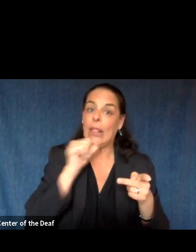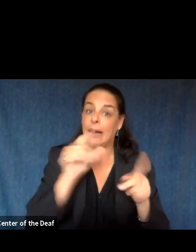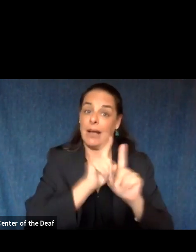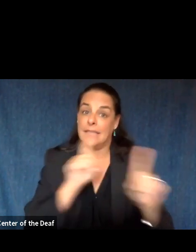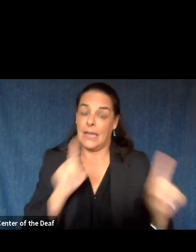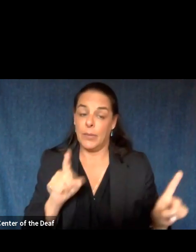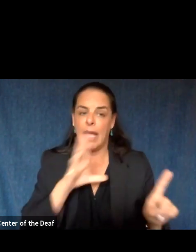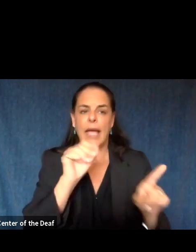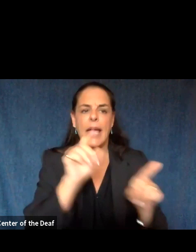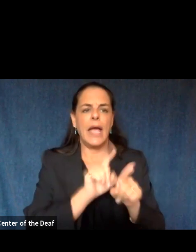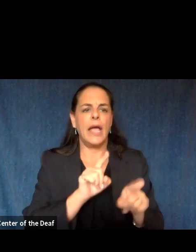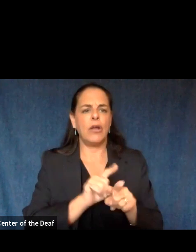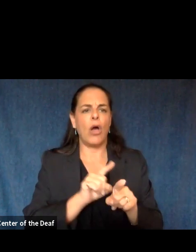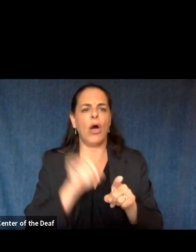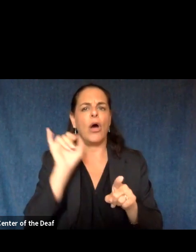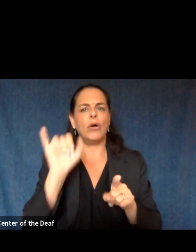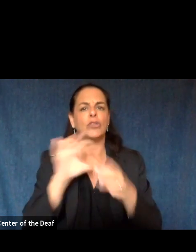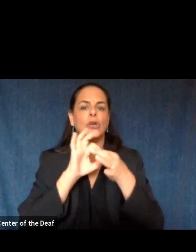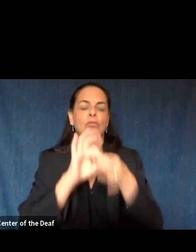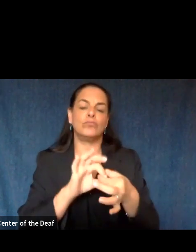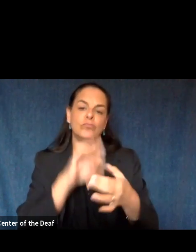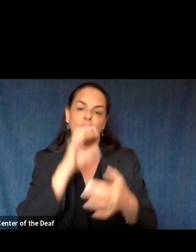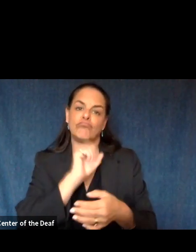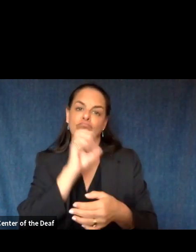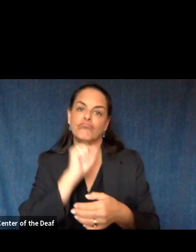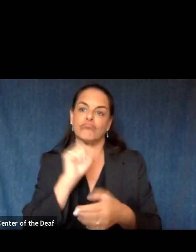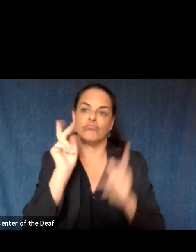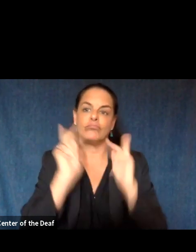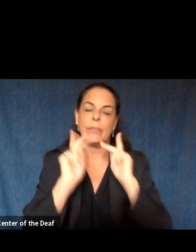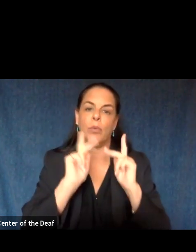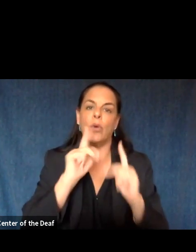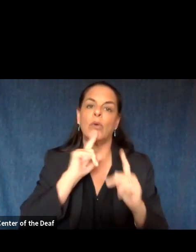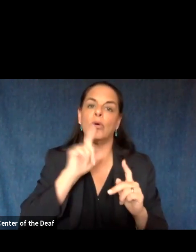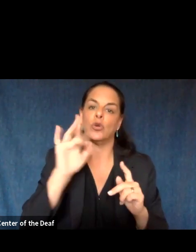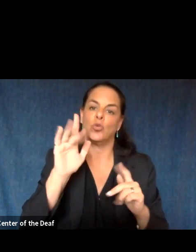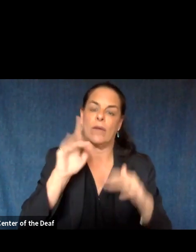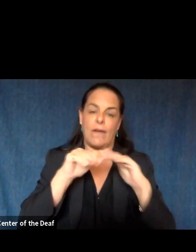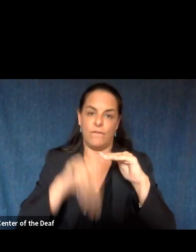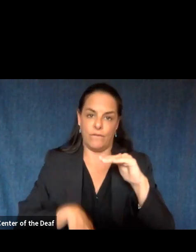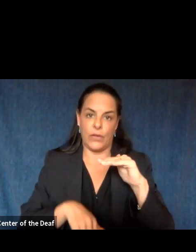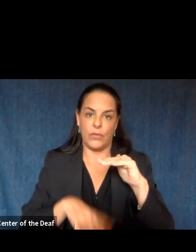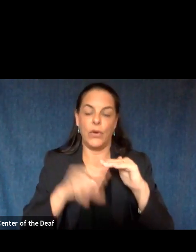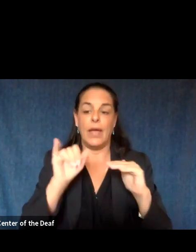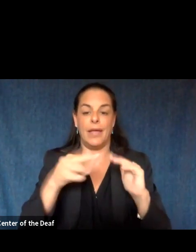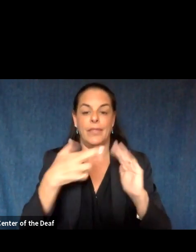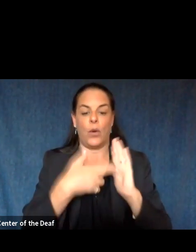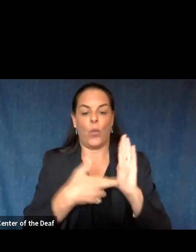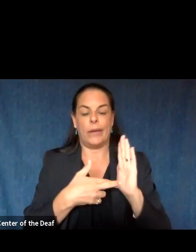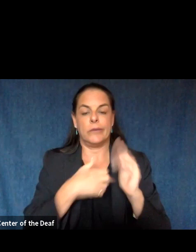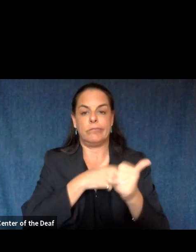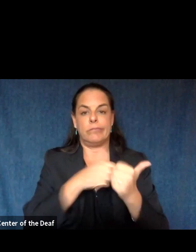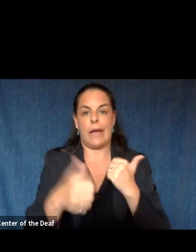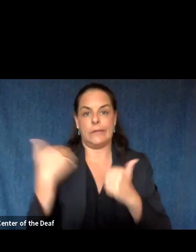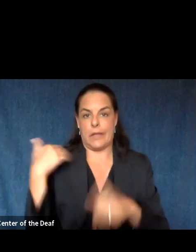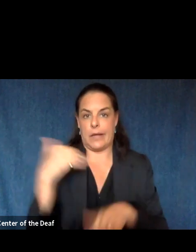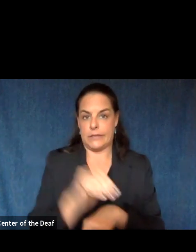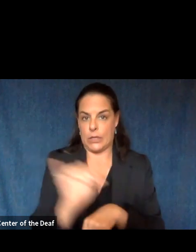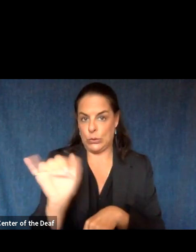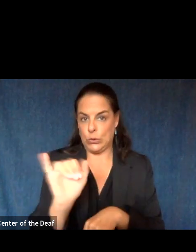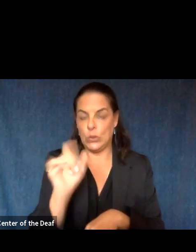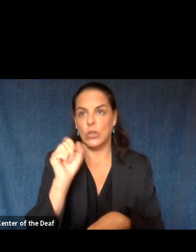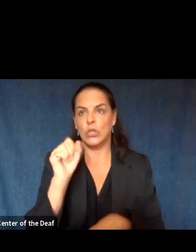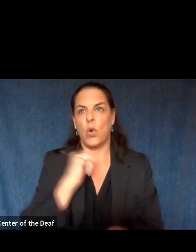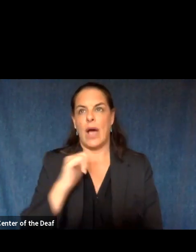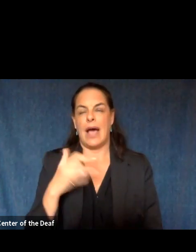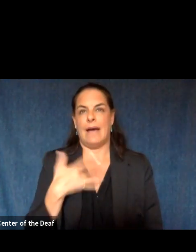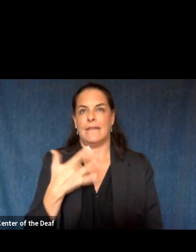goes along with the 25 and under discussion and regulation that was passed last night as well. So I think all of it is